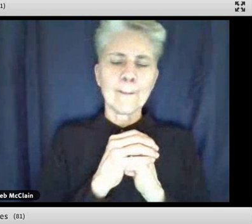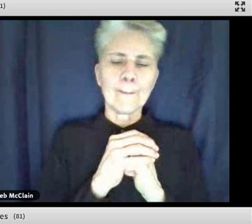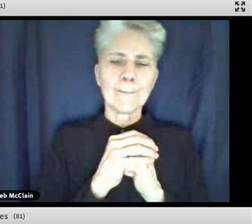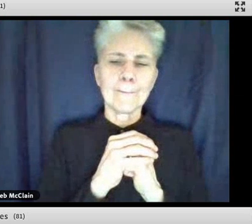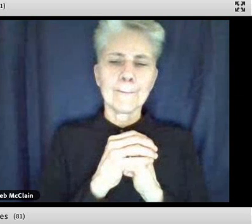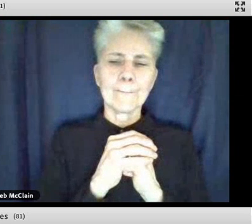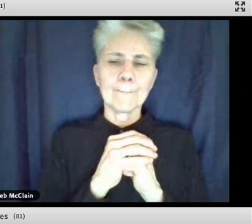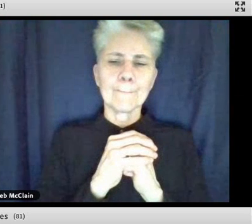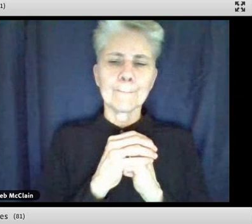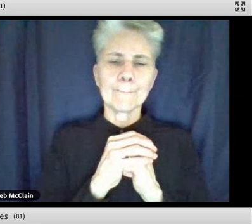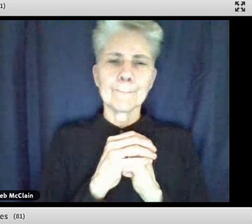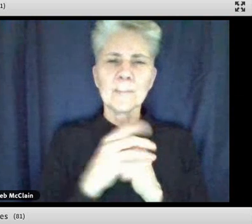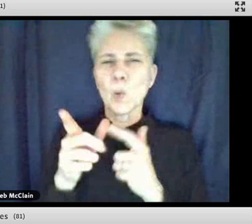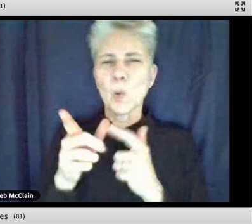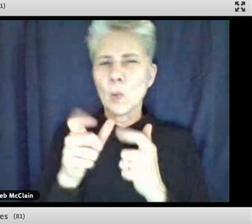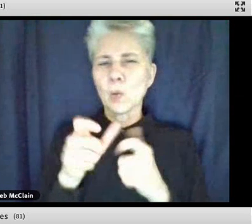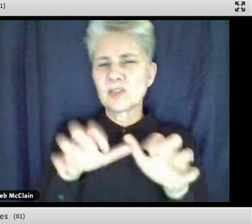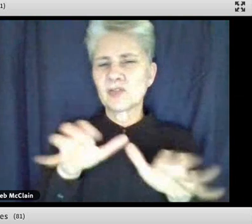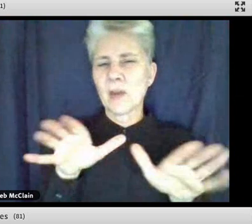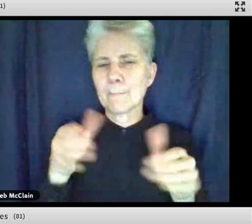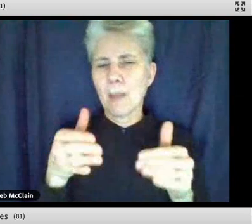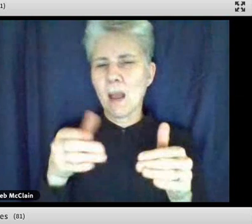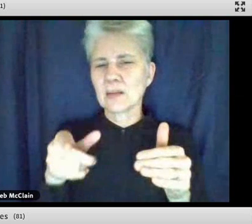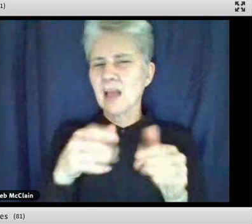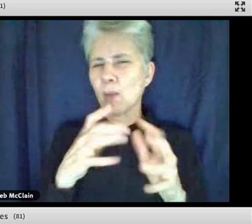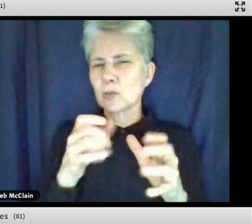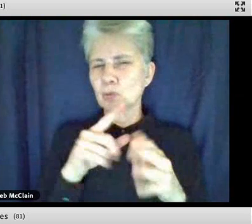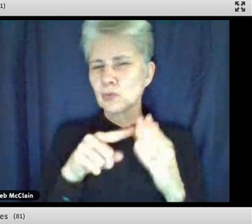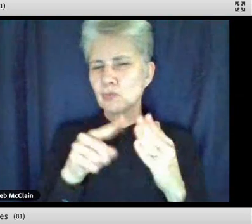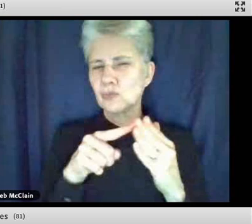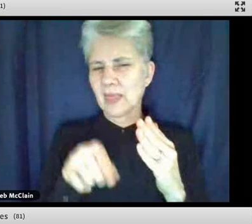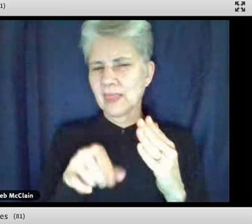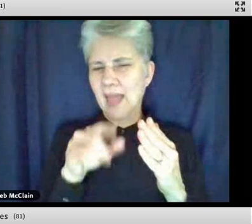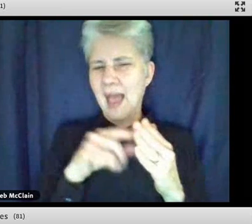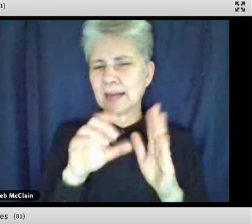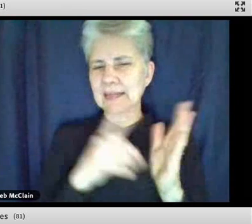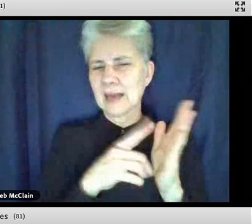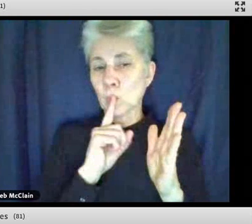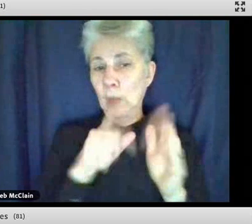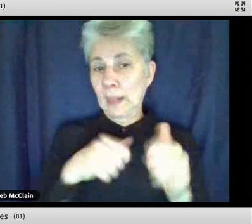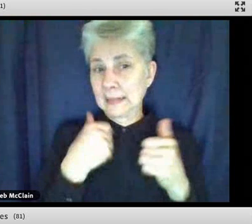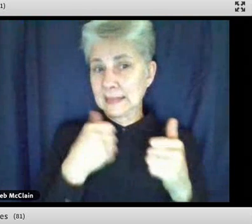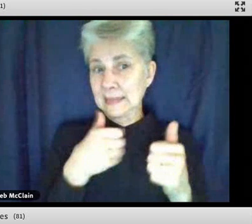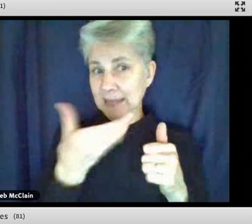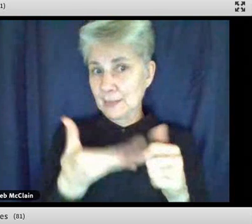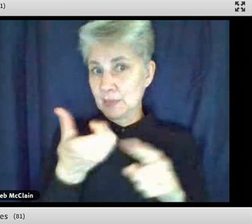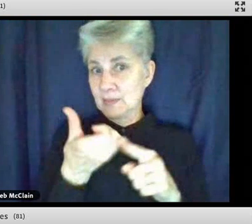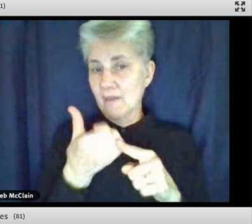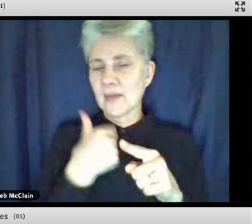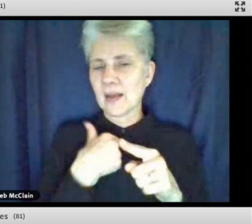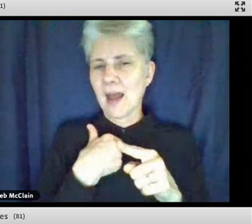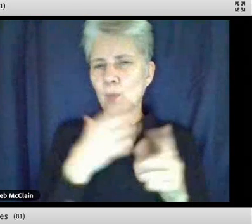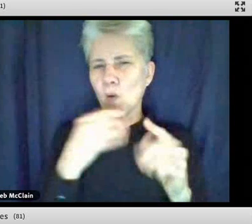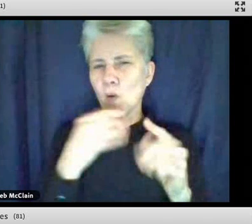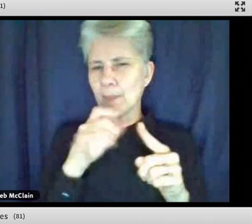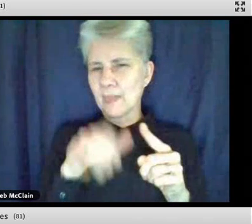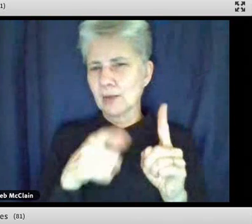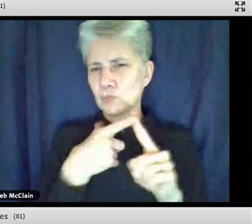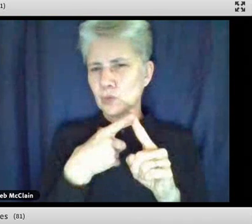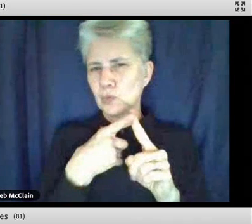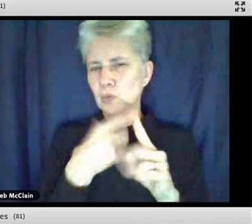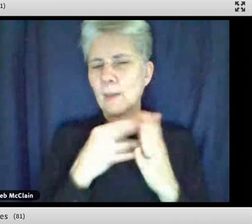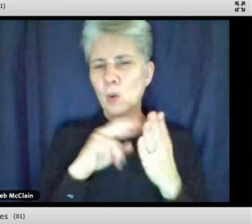So just real quick in the chat box, how would you check to make sure this doctor really exists? And I'm going to move from this to some